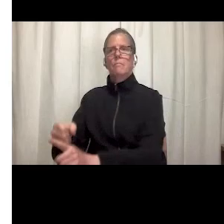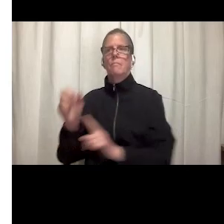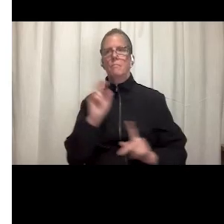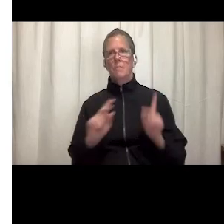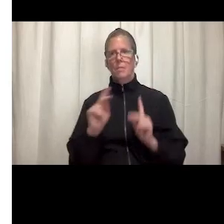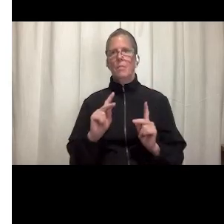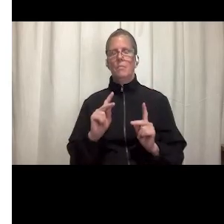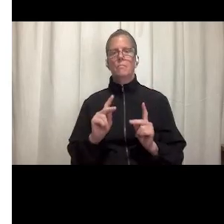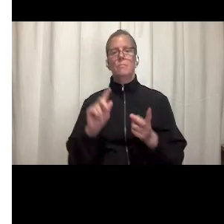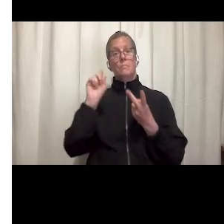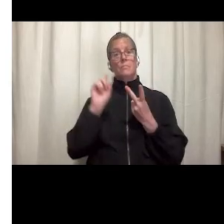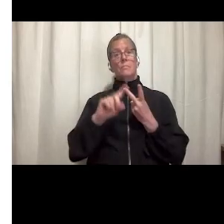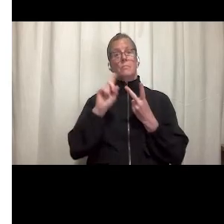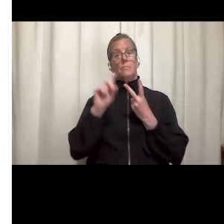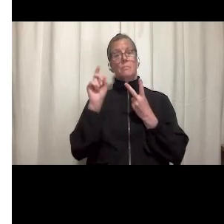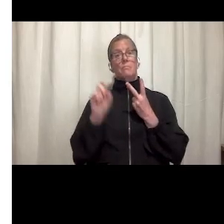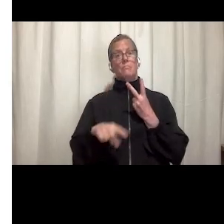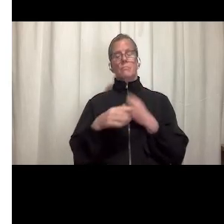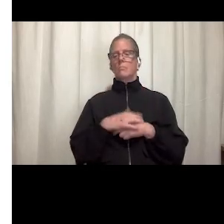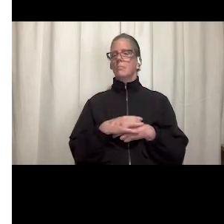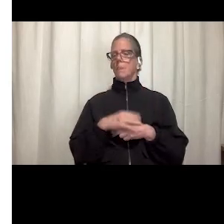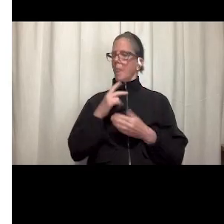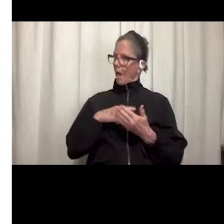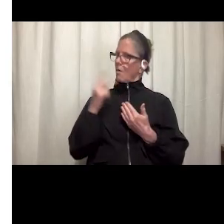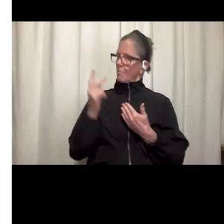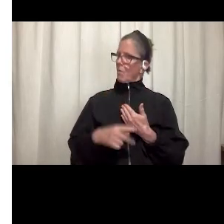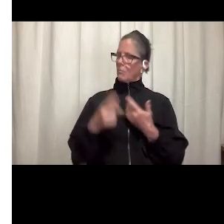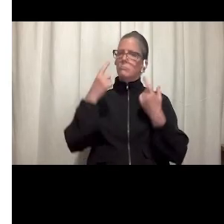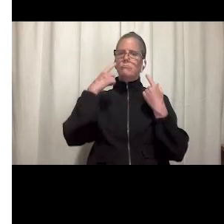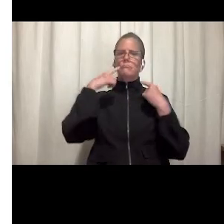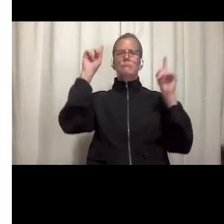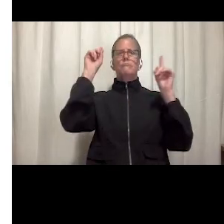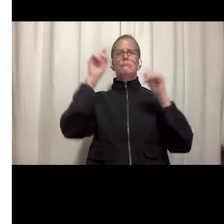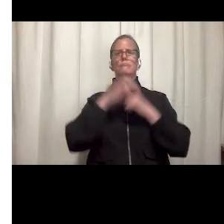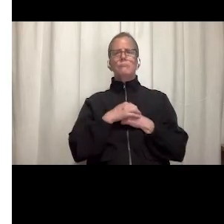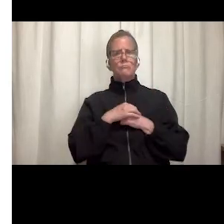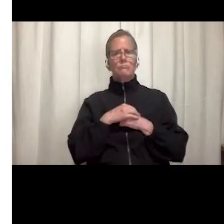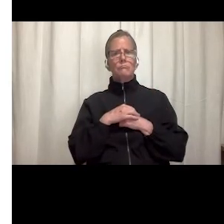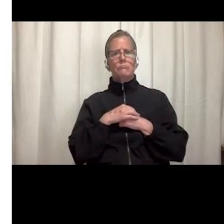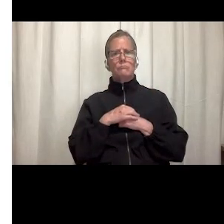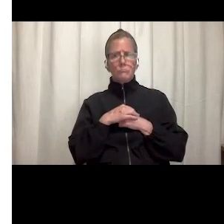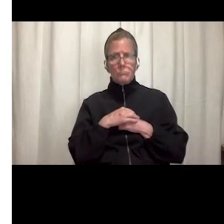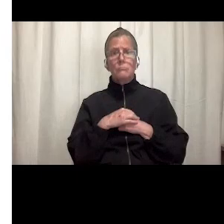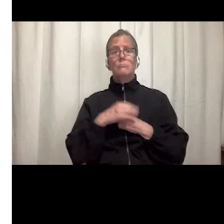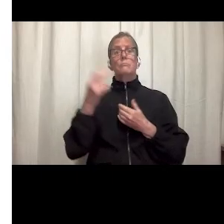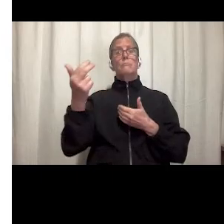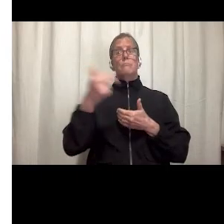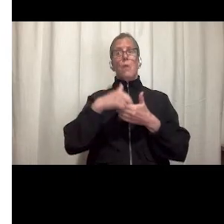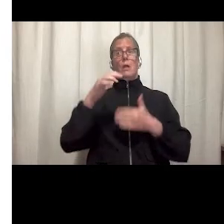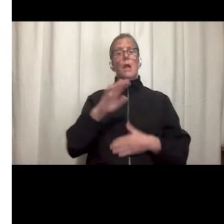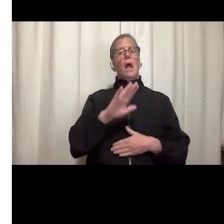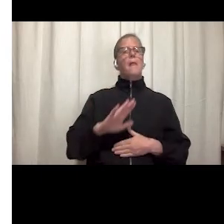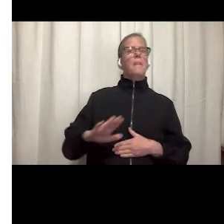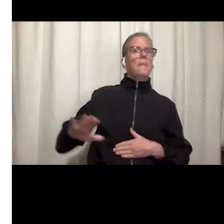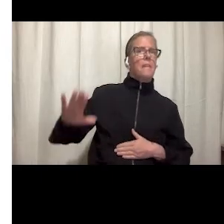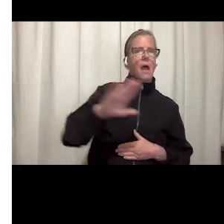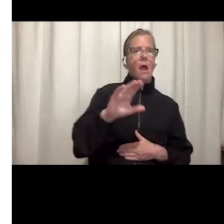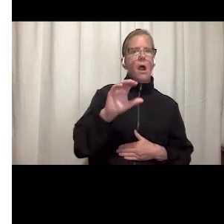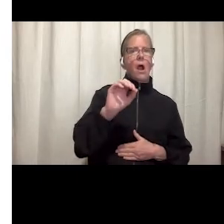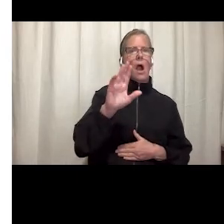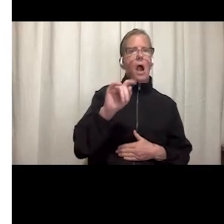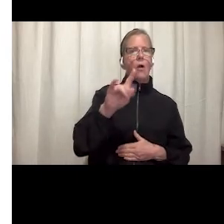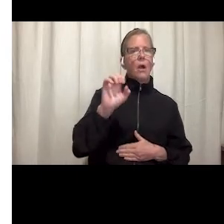Second, we ask, has the program been successful in attaining the anticipated participant outcome objectives? This